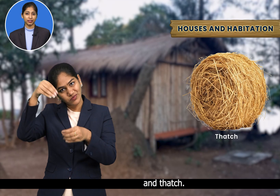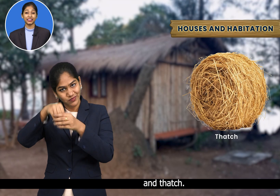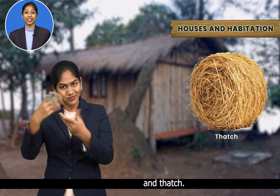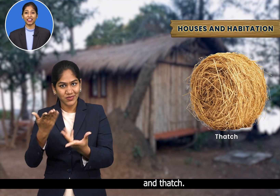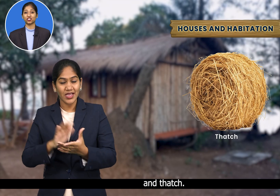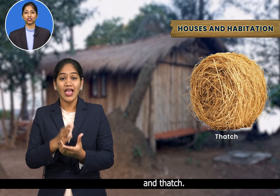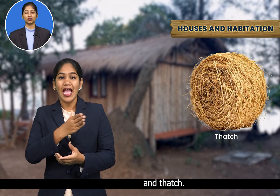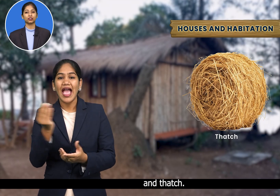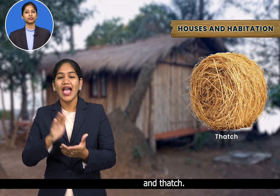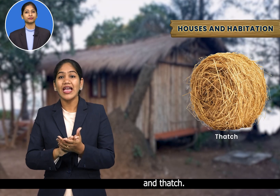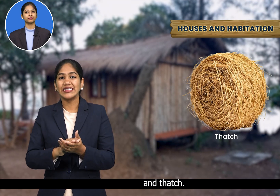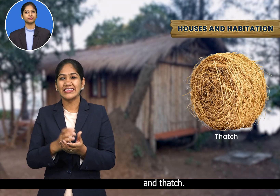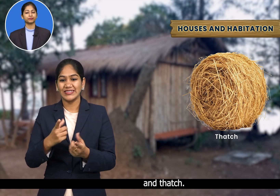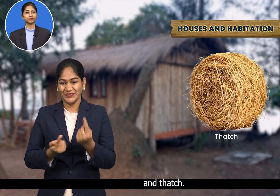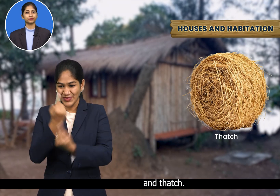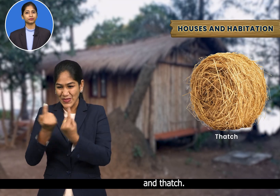and thatch.